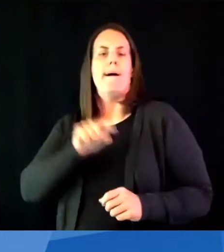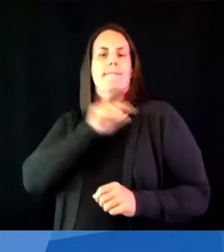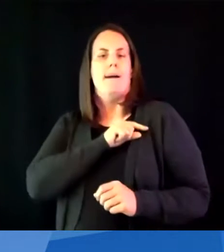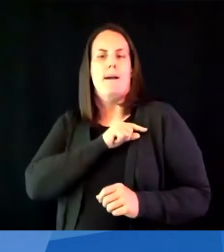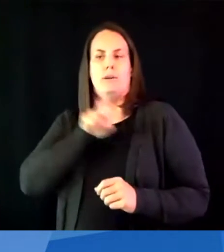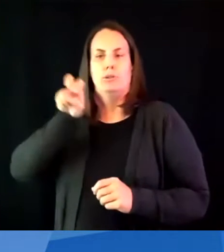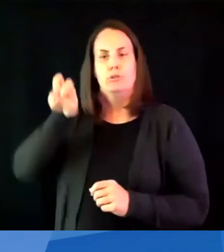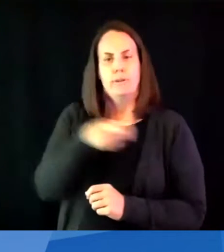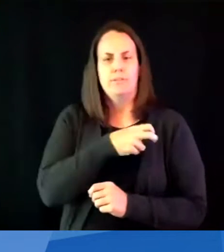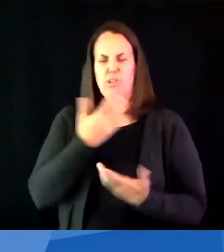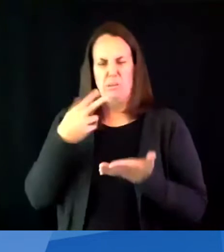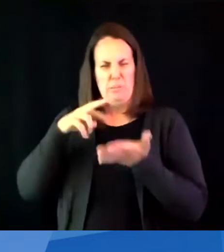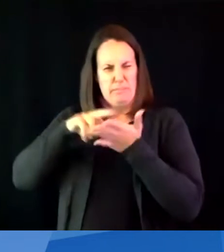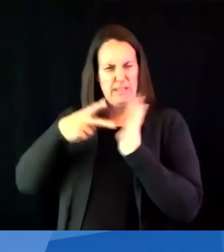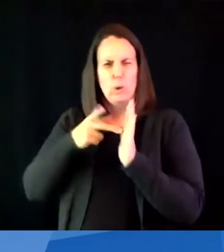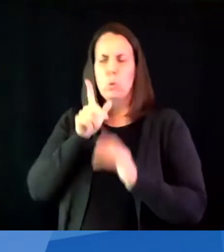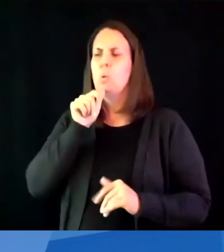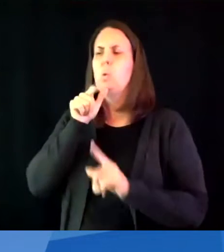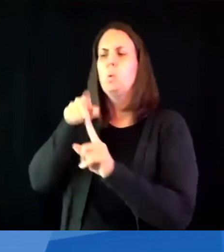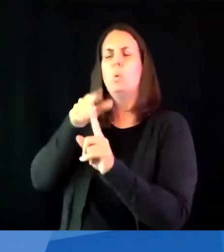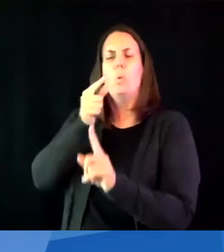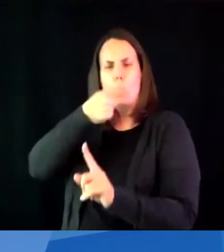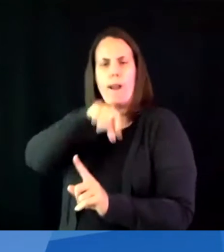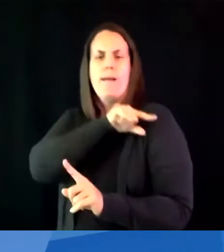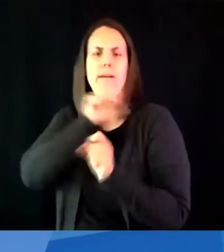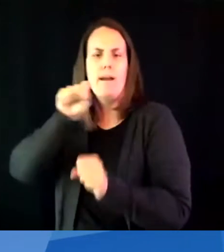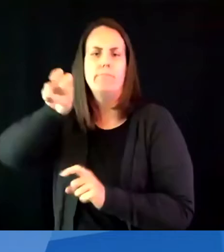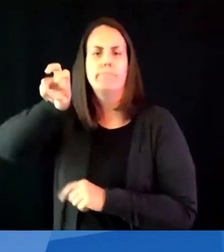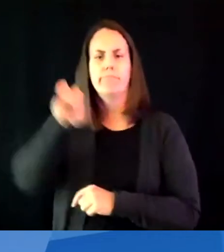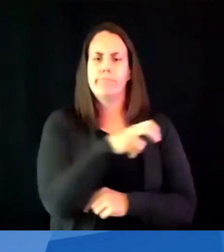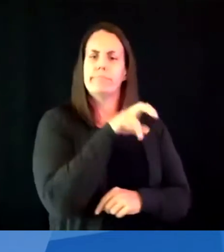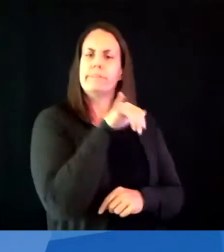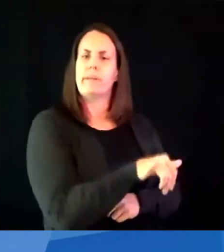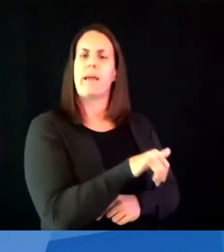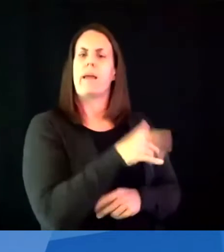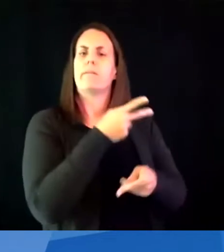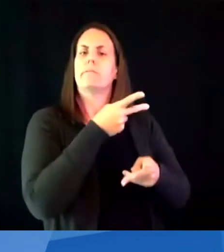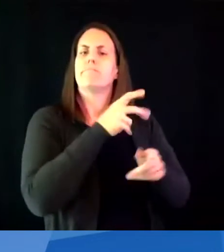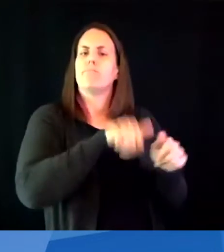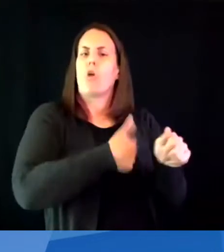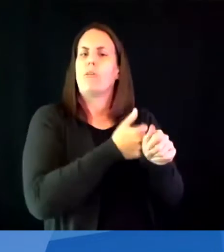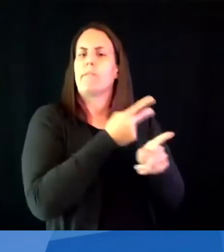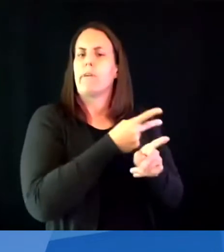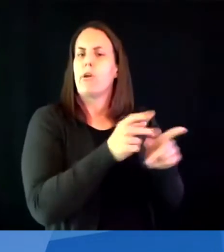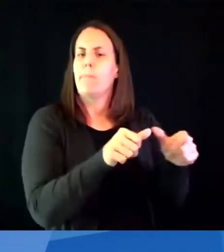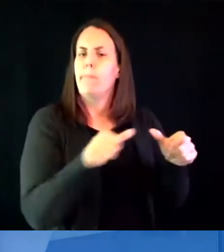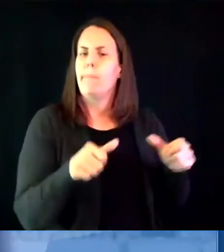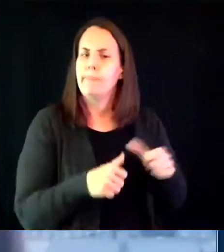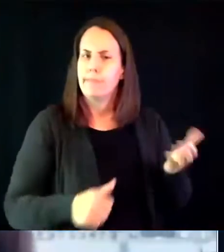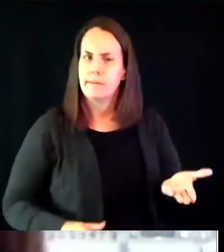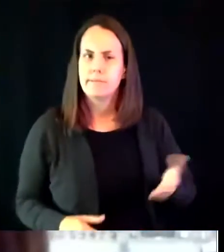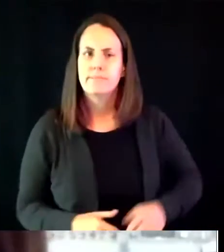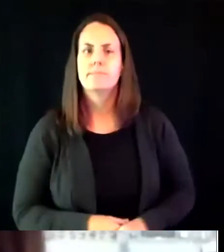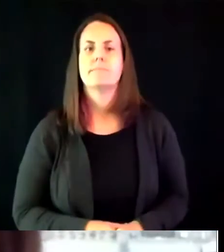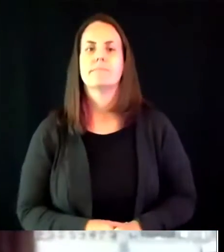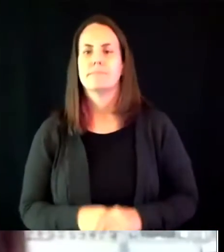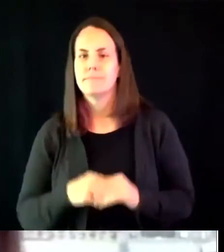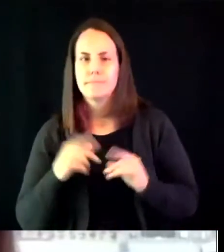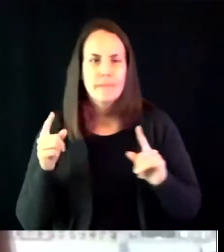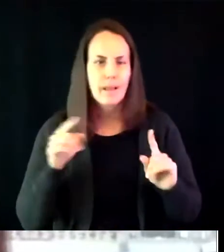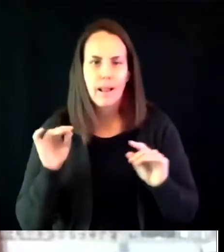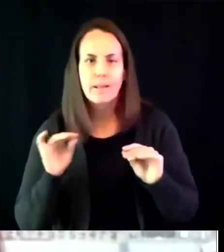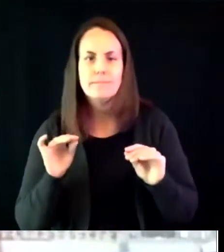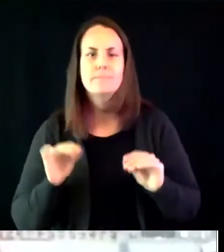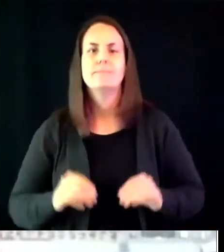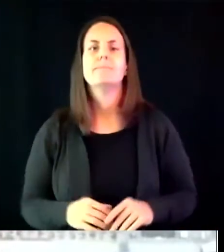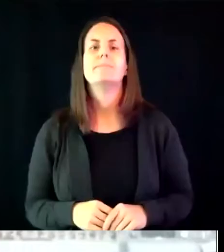care facilities? Again, the patient, oh, I'm sorry, Julie. That's okay. The patients are between the ages of 18